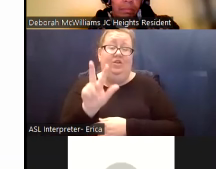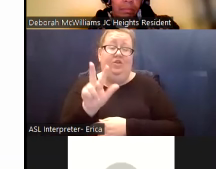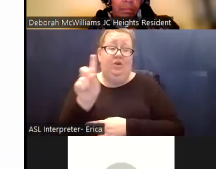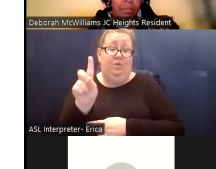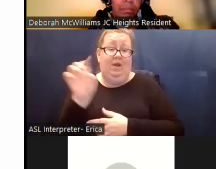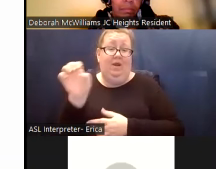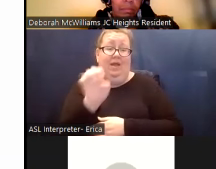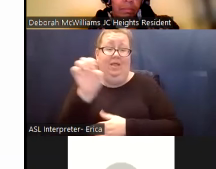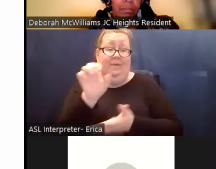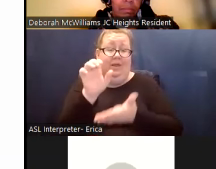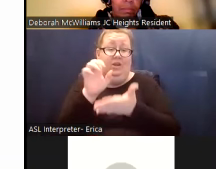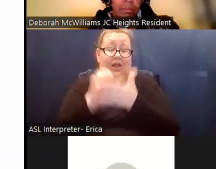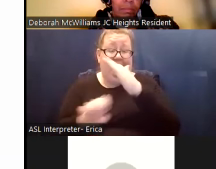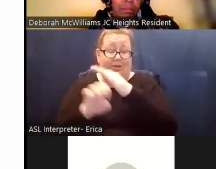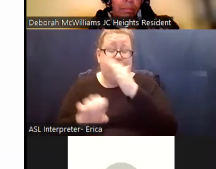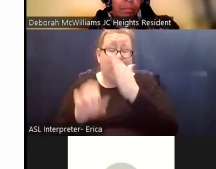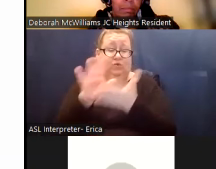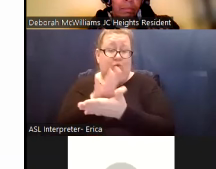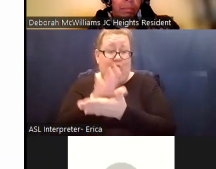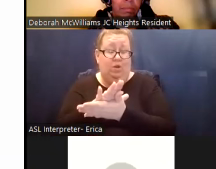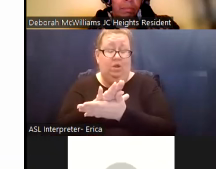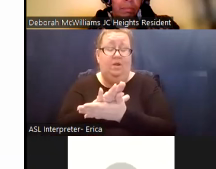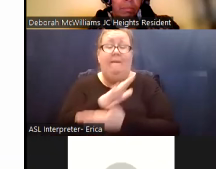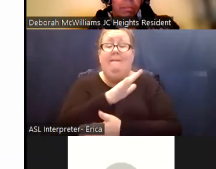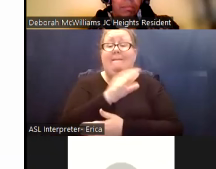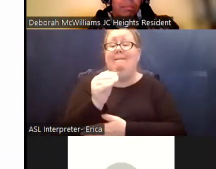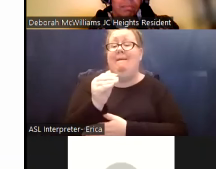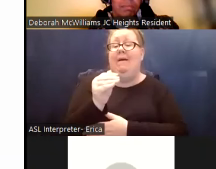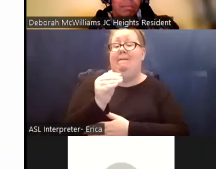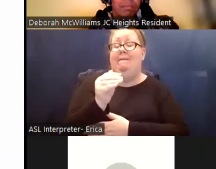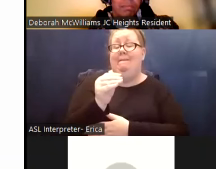elementary school and also